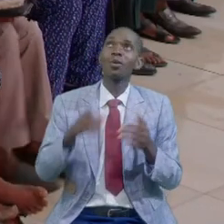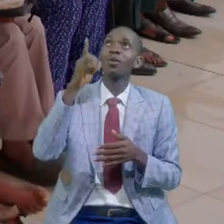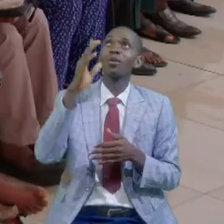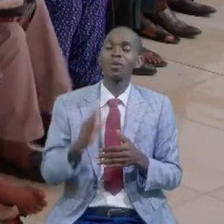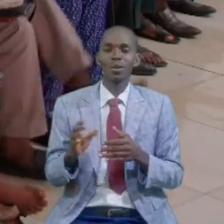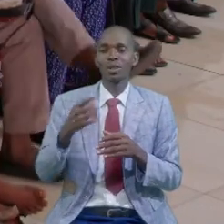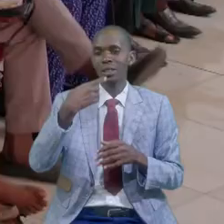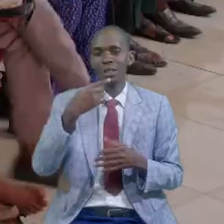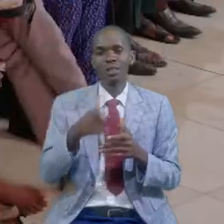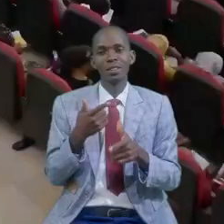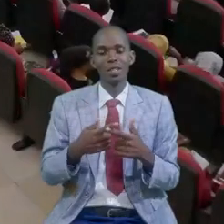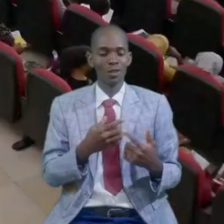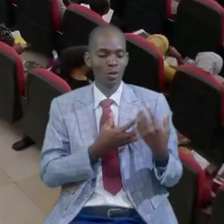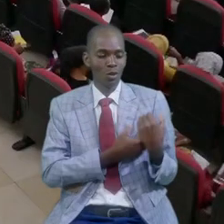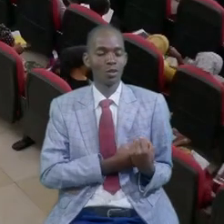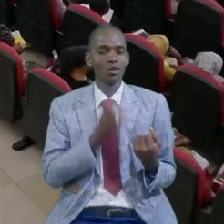to you.